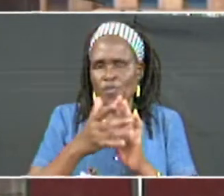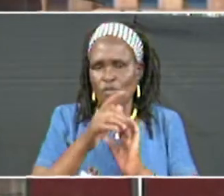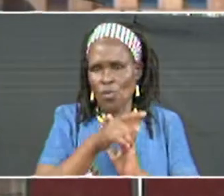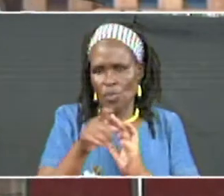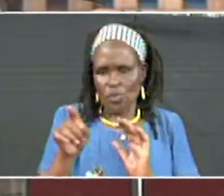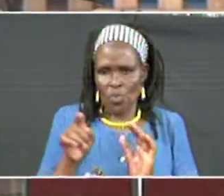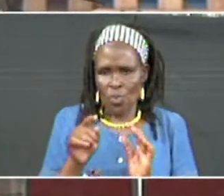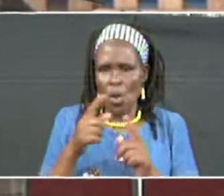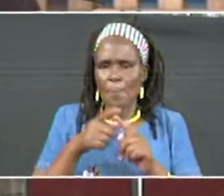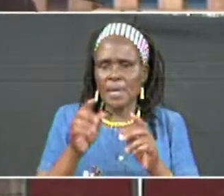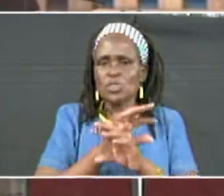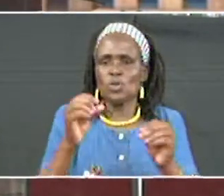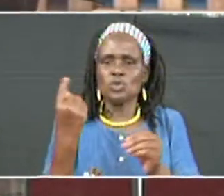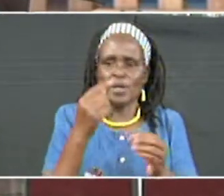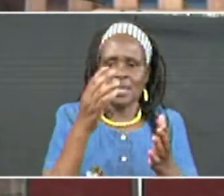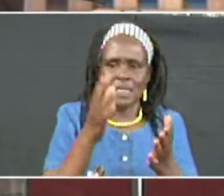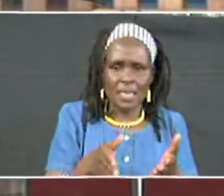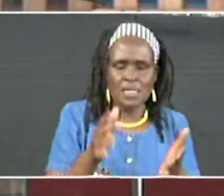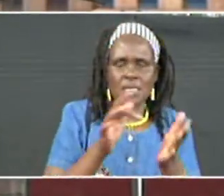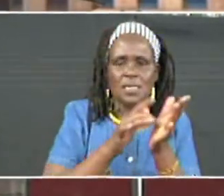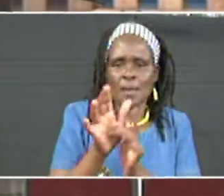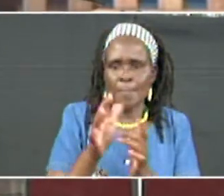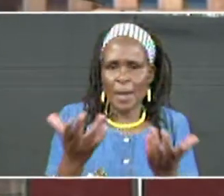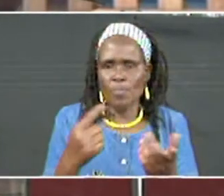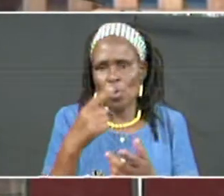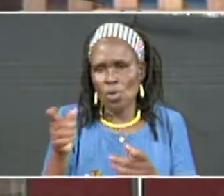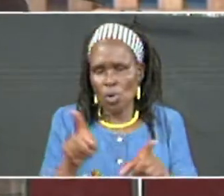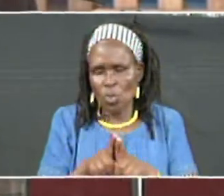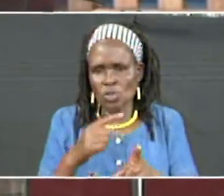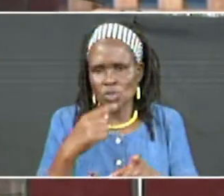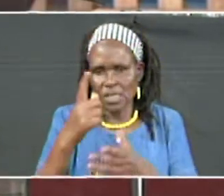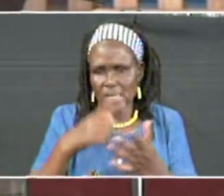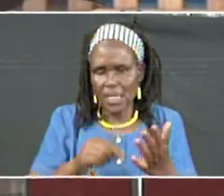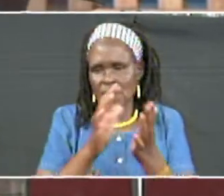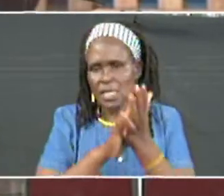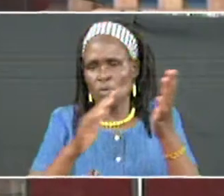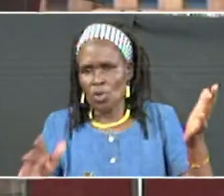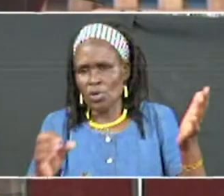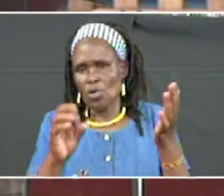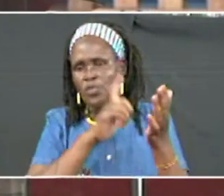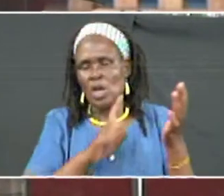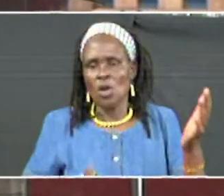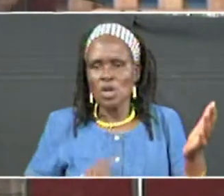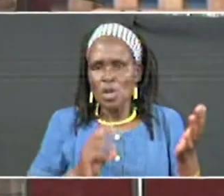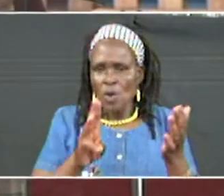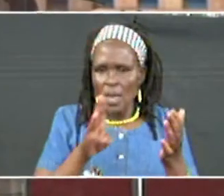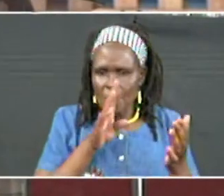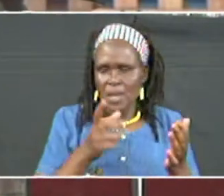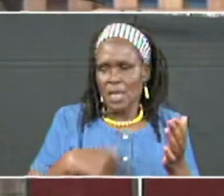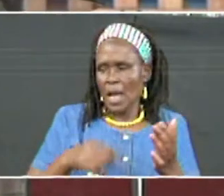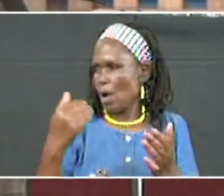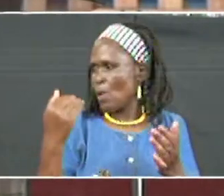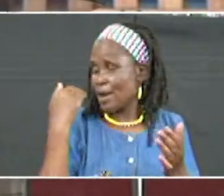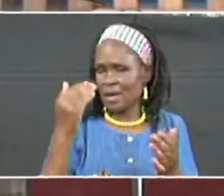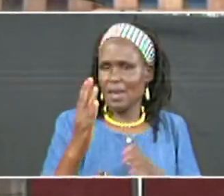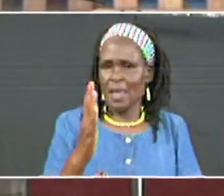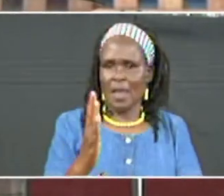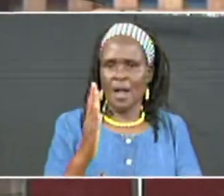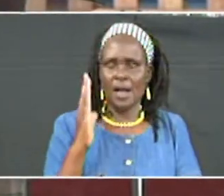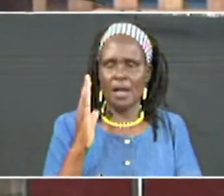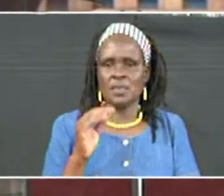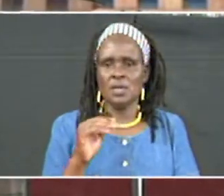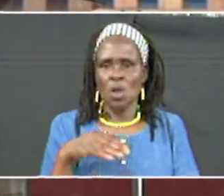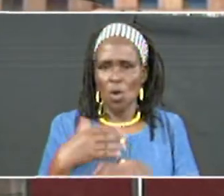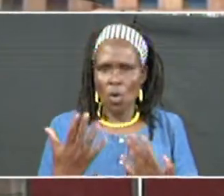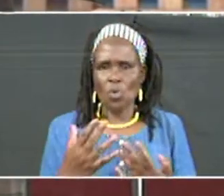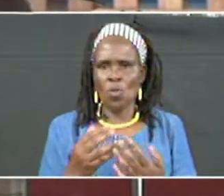not only that, the Bible also tells us that the glory of the Lord will be our rear guard. Oh, what a safe